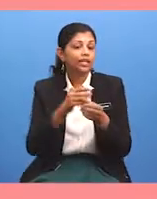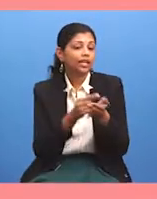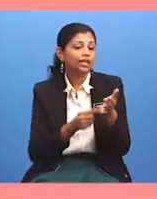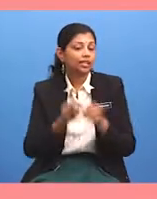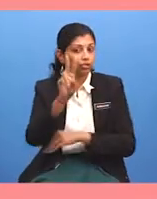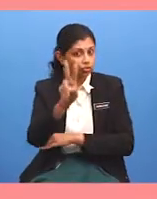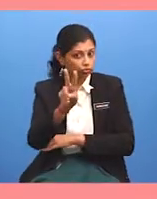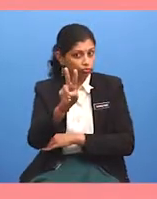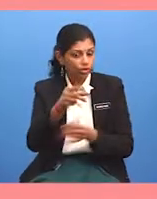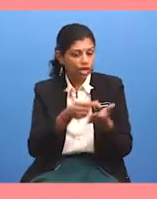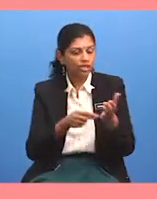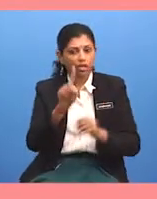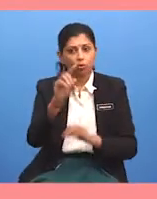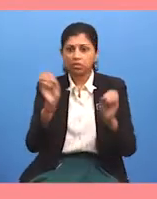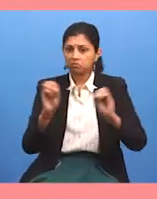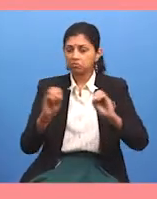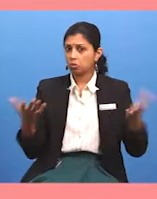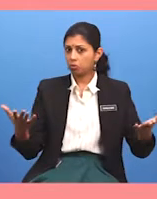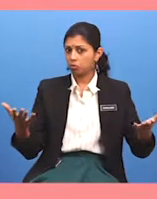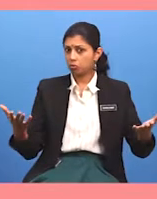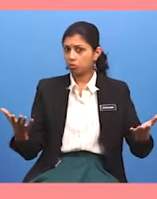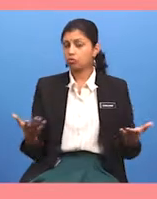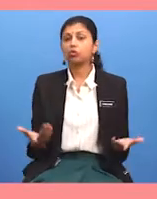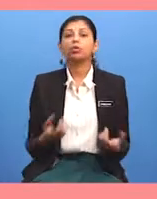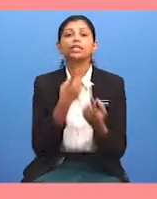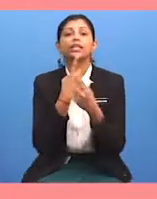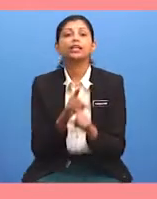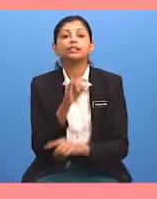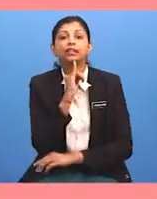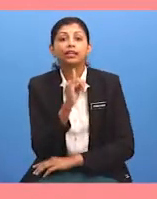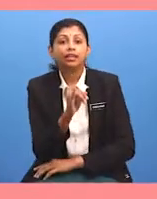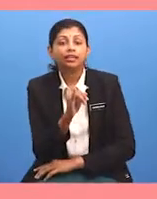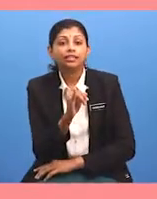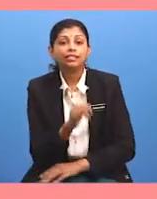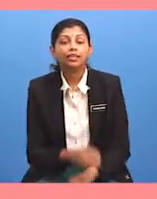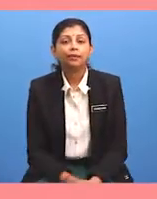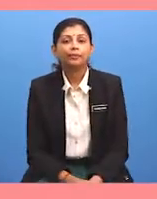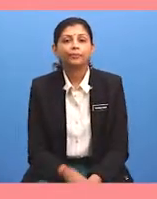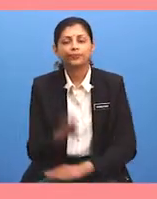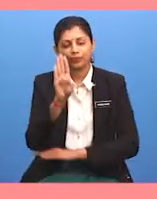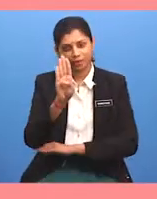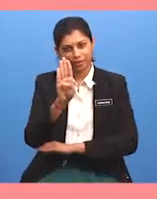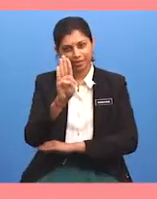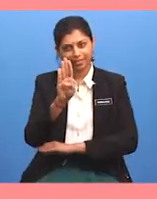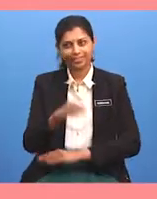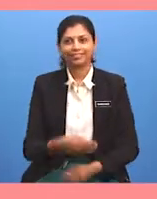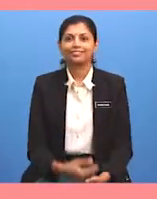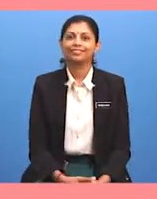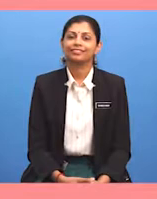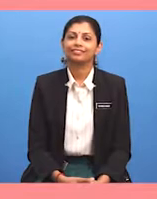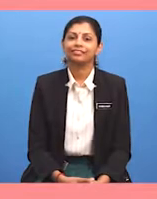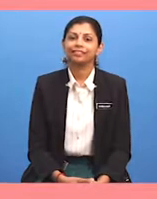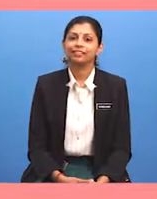2, line 16. Thus, the answer for question 5 is B. That is